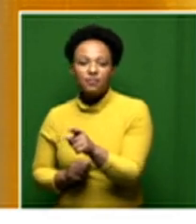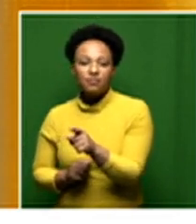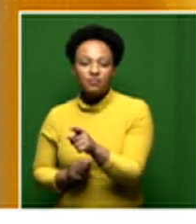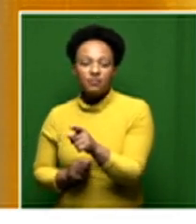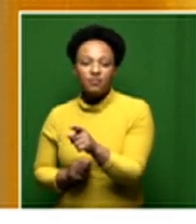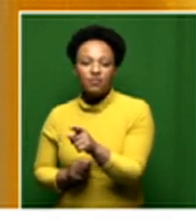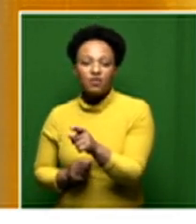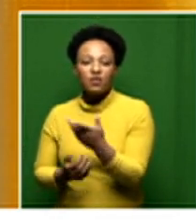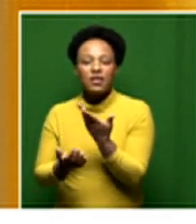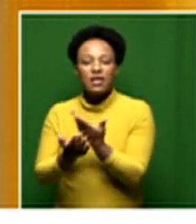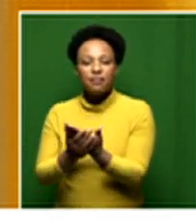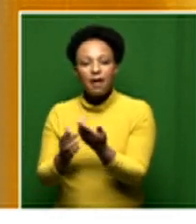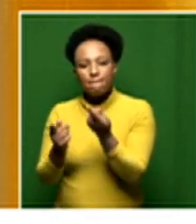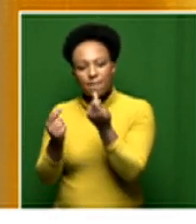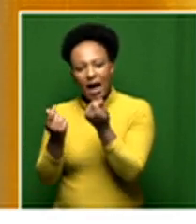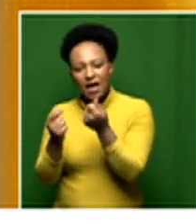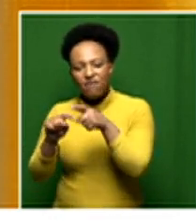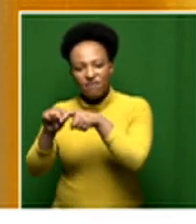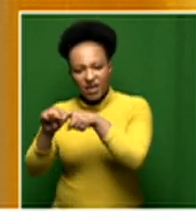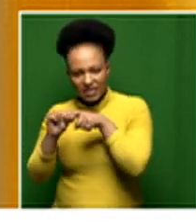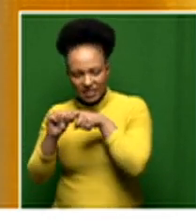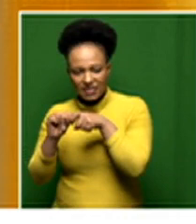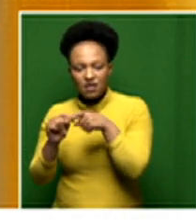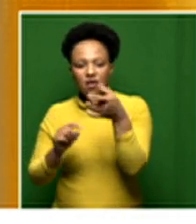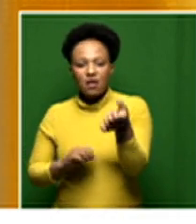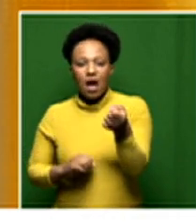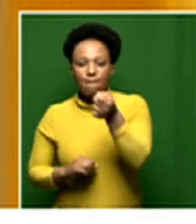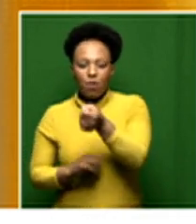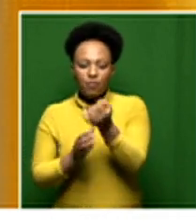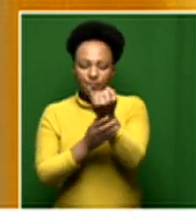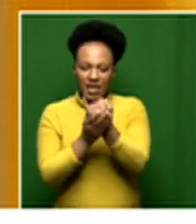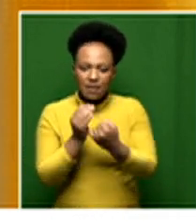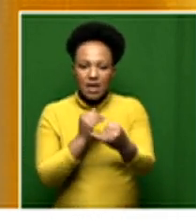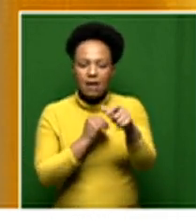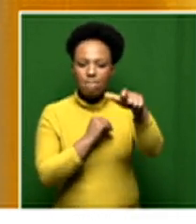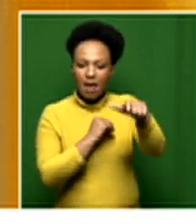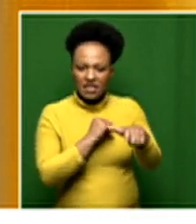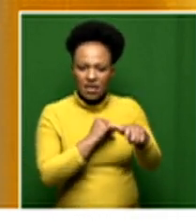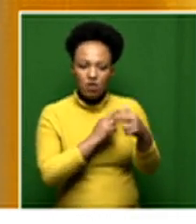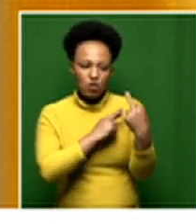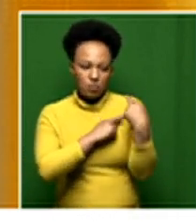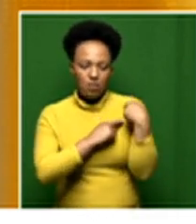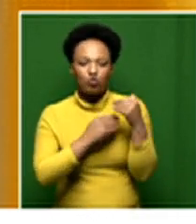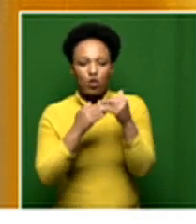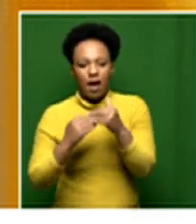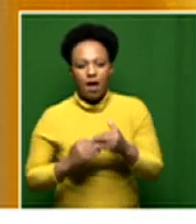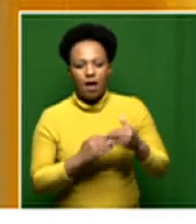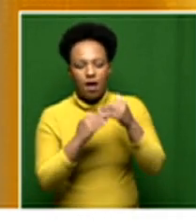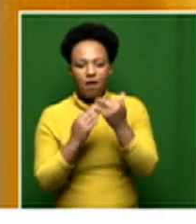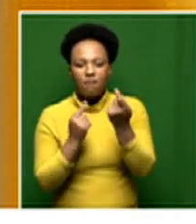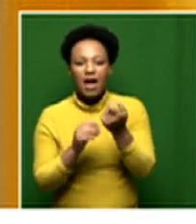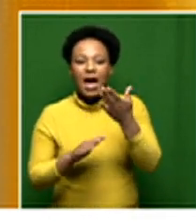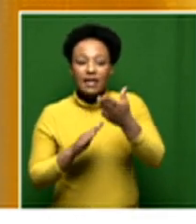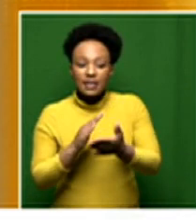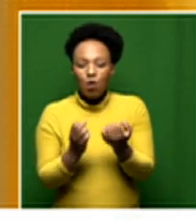freeze all those monies and appoint an independent curator to look after the money until the court case